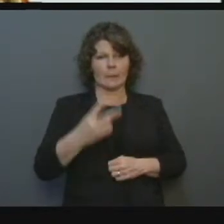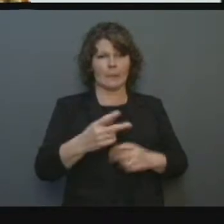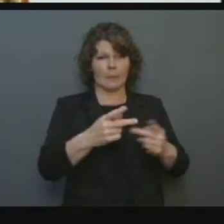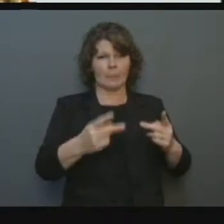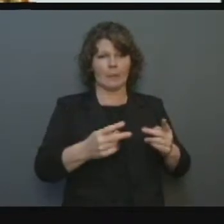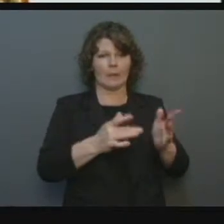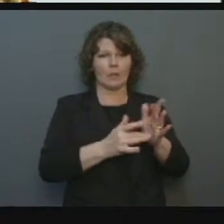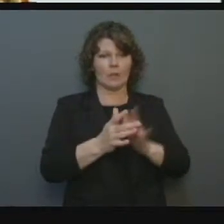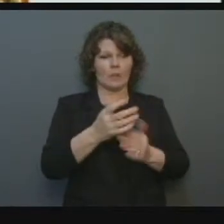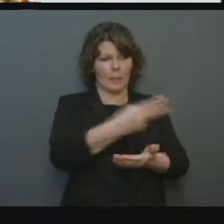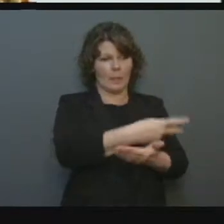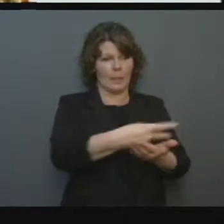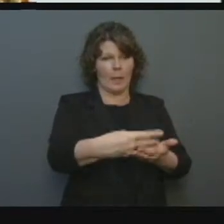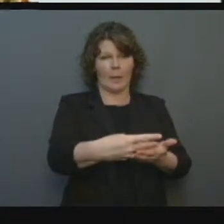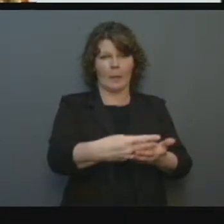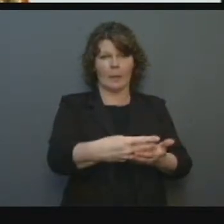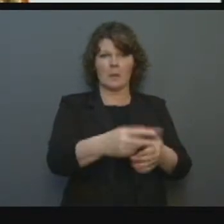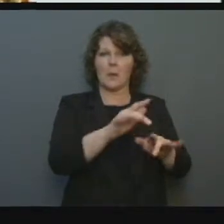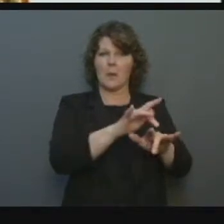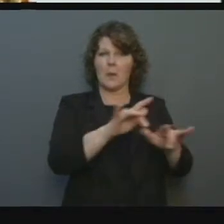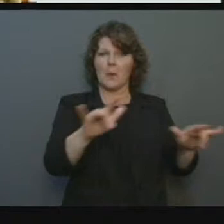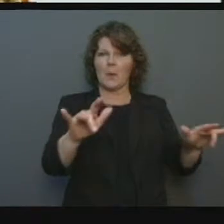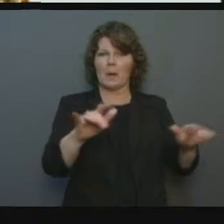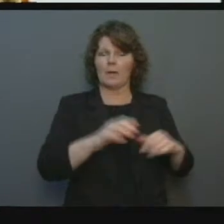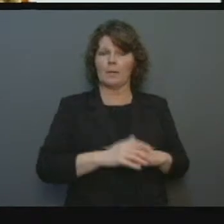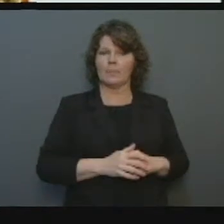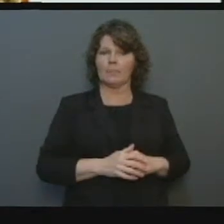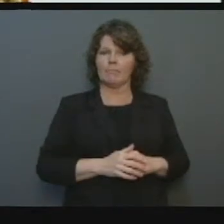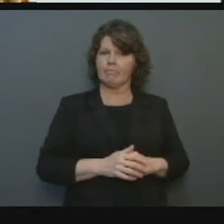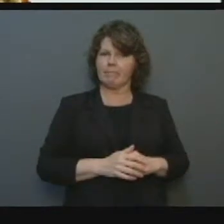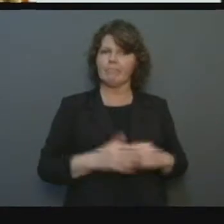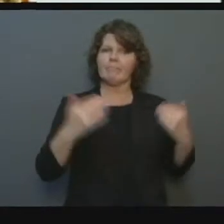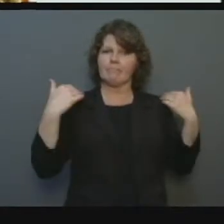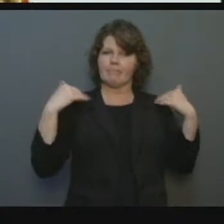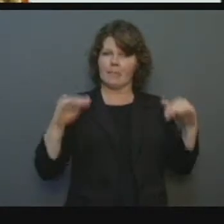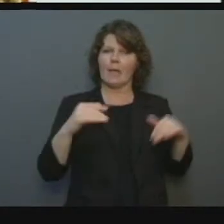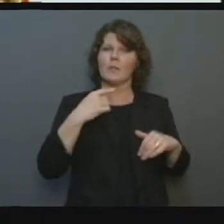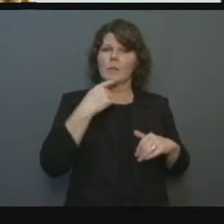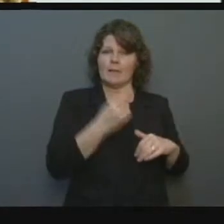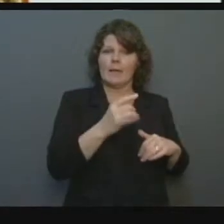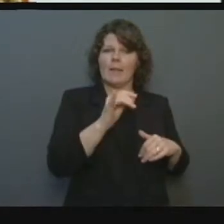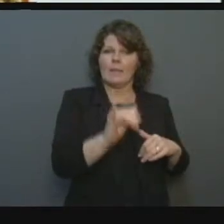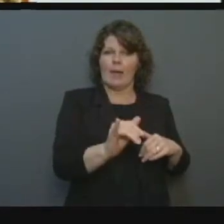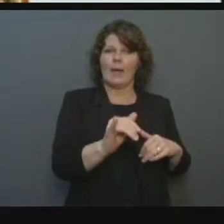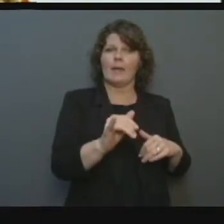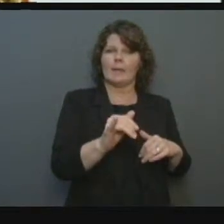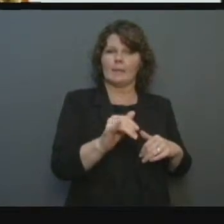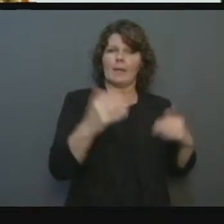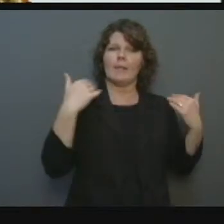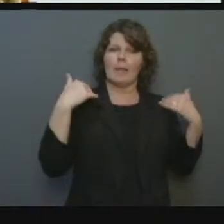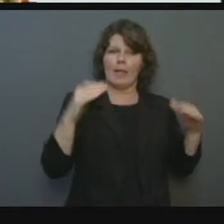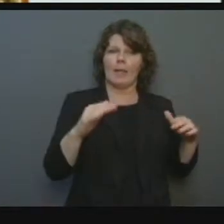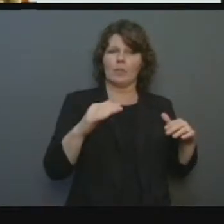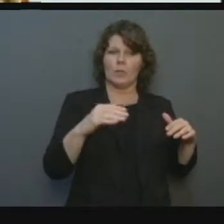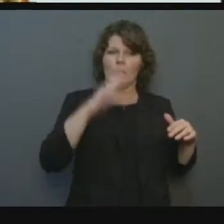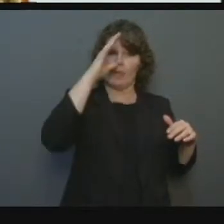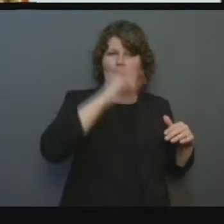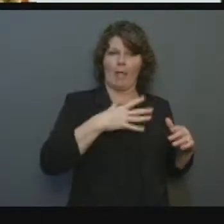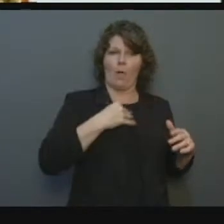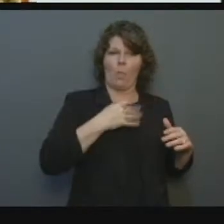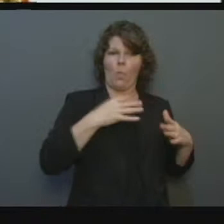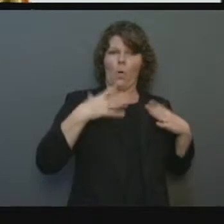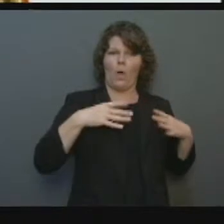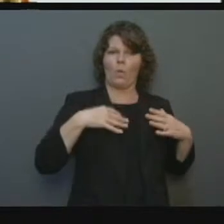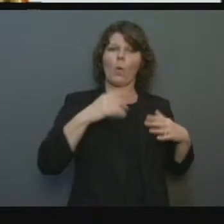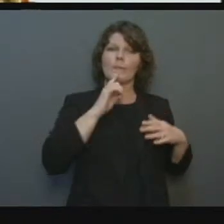placed, but he is not here. Now, these are the words of the angel, the young man clothed in white, as it says in the scriptures. You can see him there seated on the